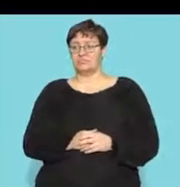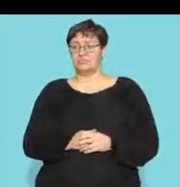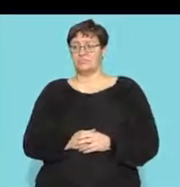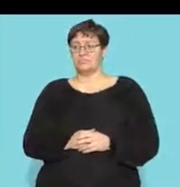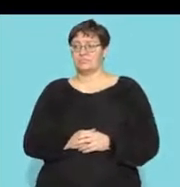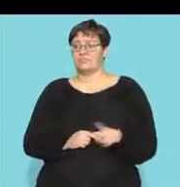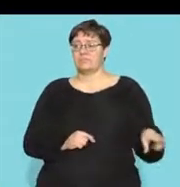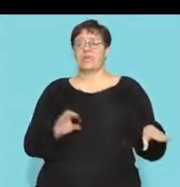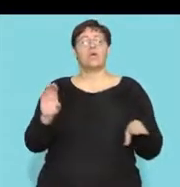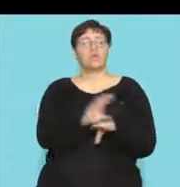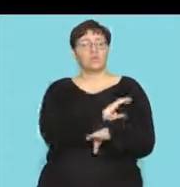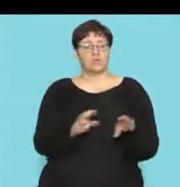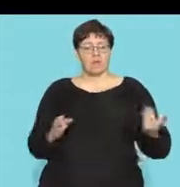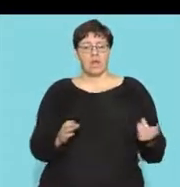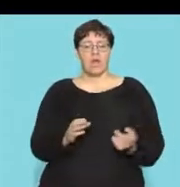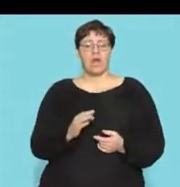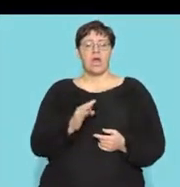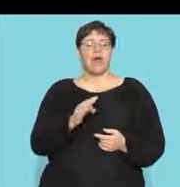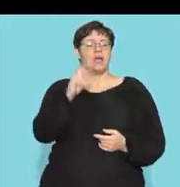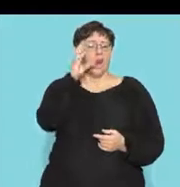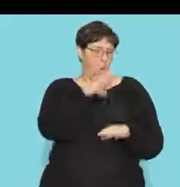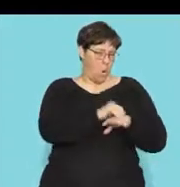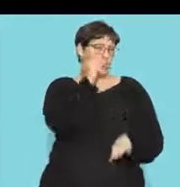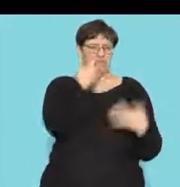The computer is already more than 3 years old,